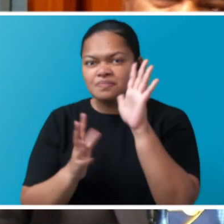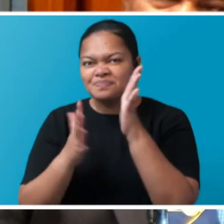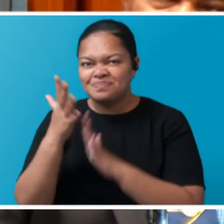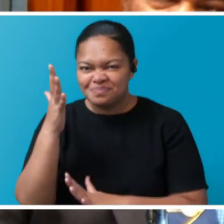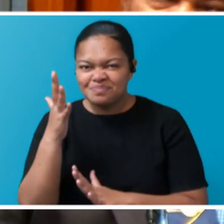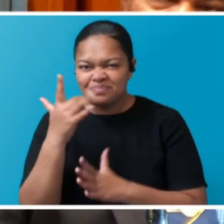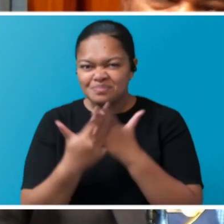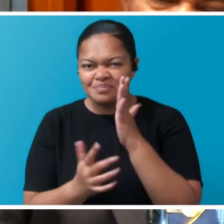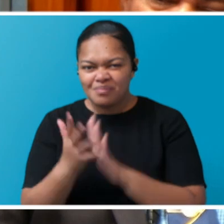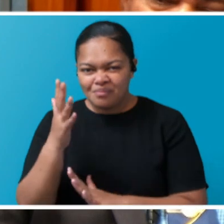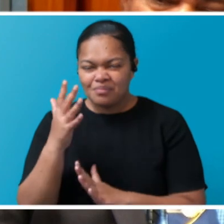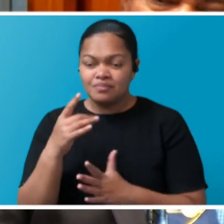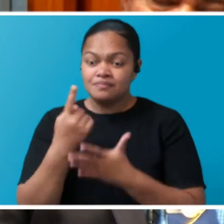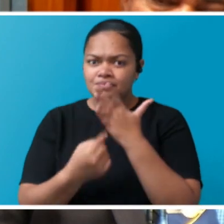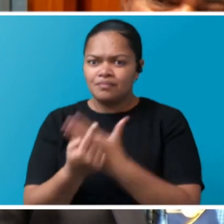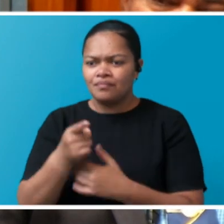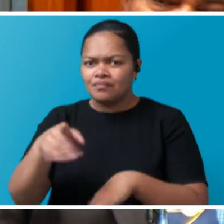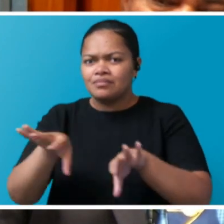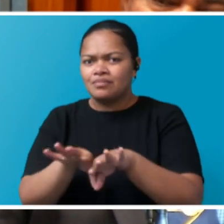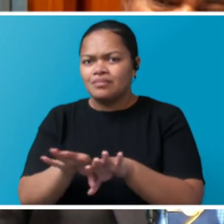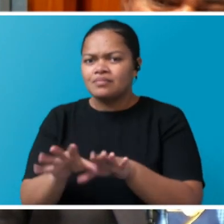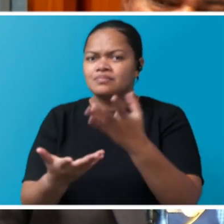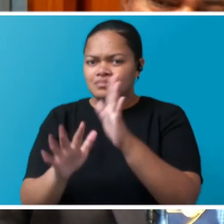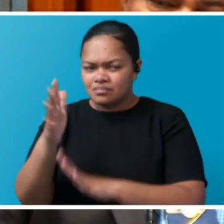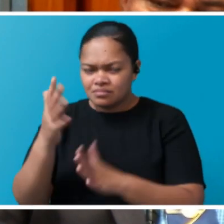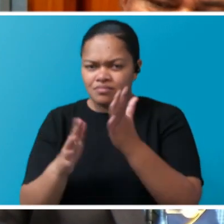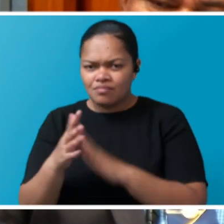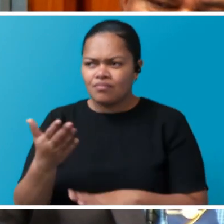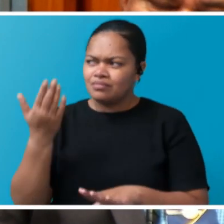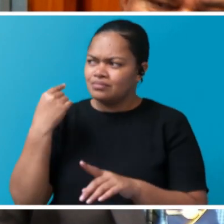fire emanating from the dump site at the end of 2022 as well as 2023.